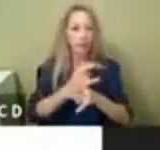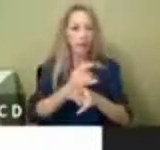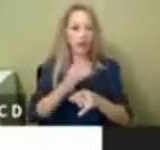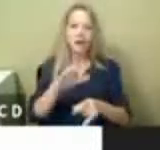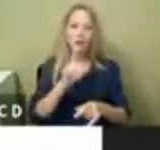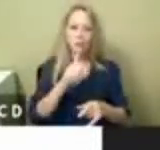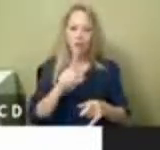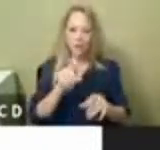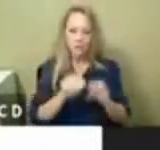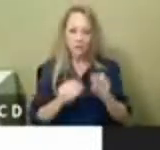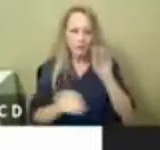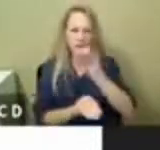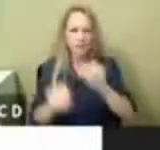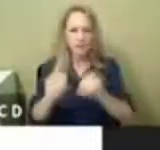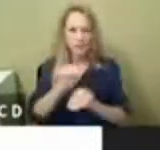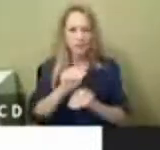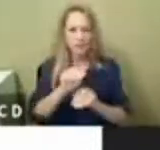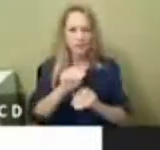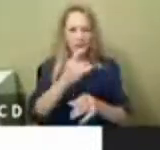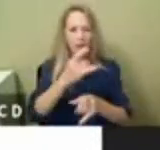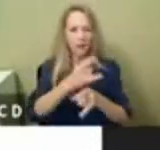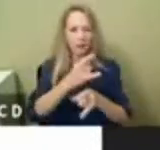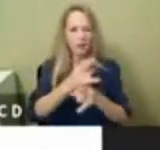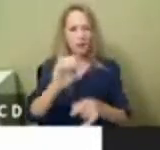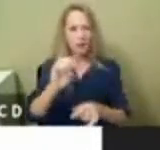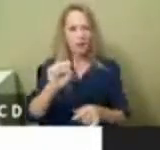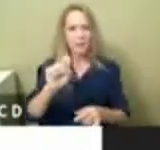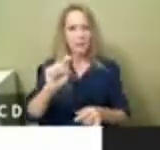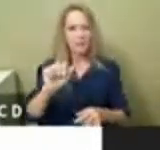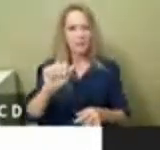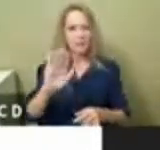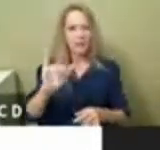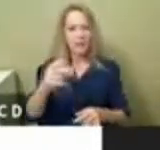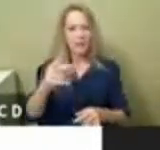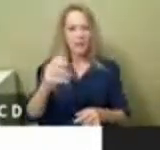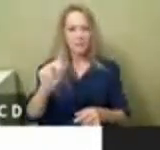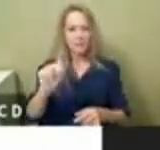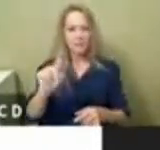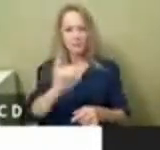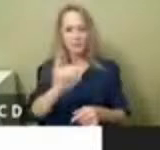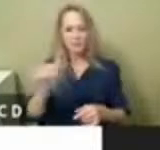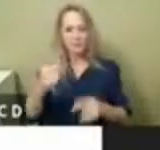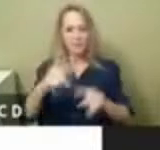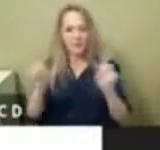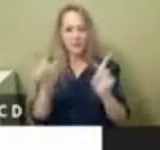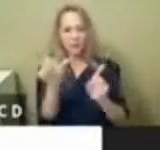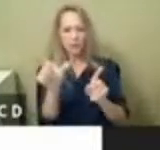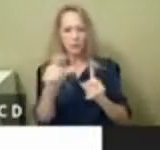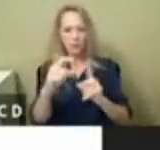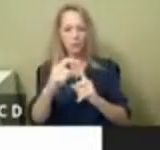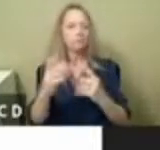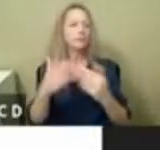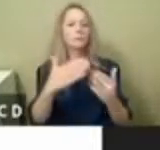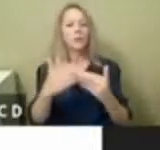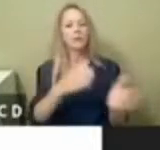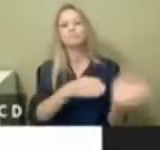change that one from alcohol establishment to Yes. Something different. But anyway, we have the curfew in place. Next slide, please.